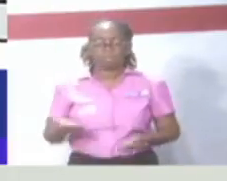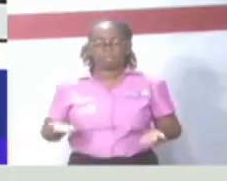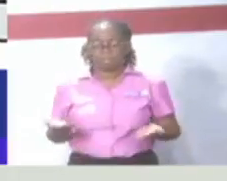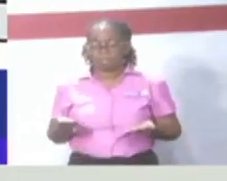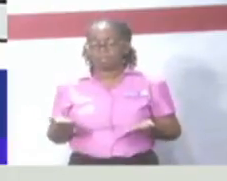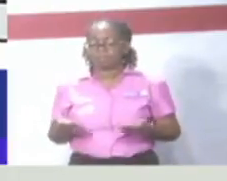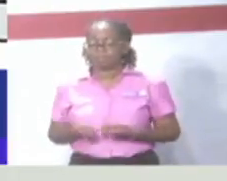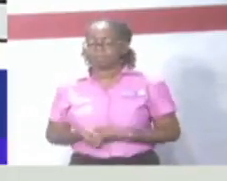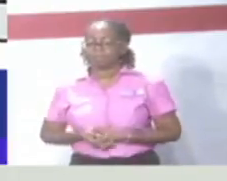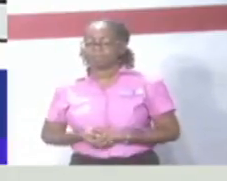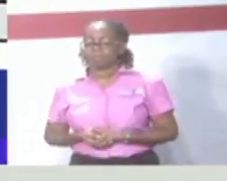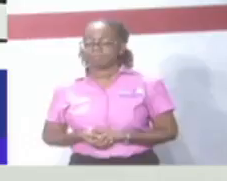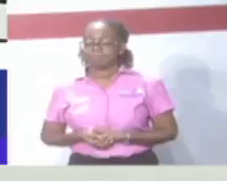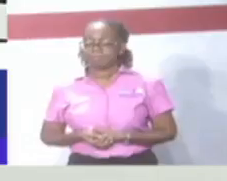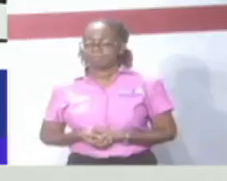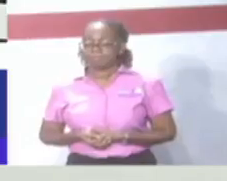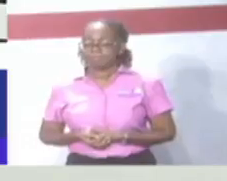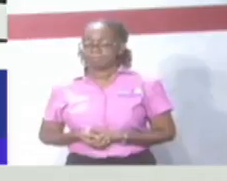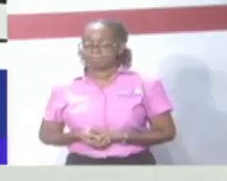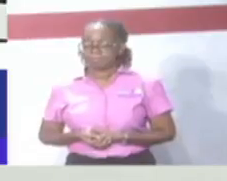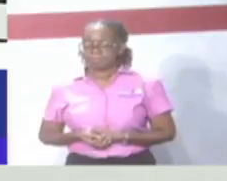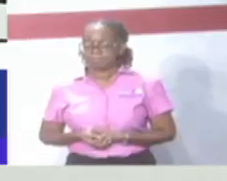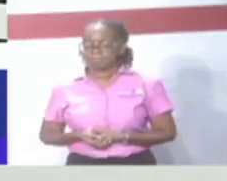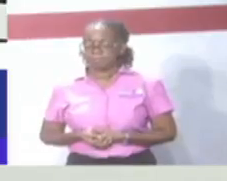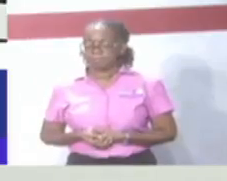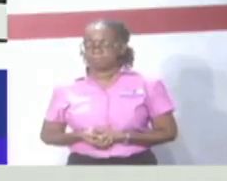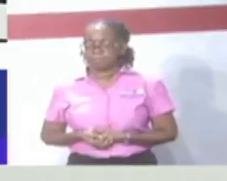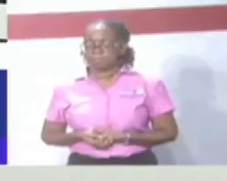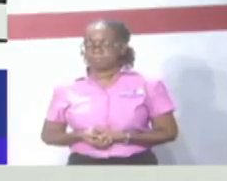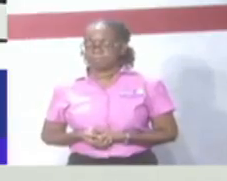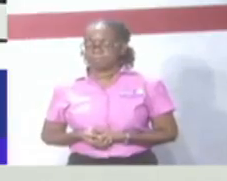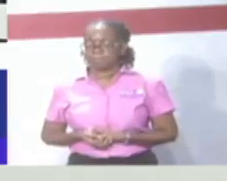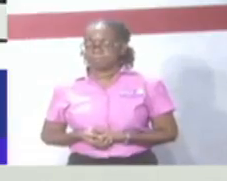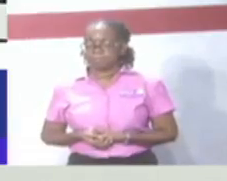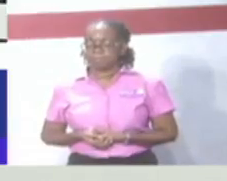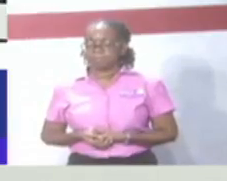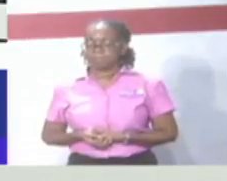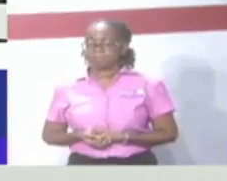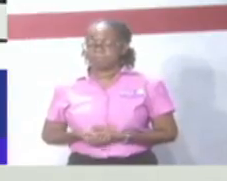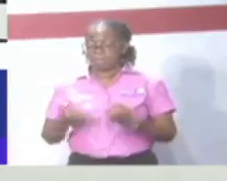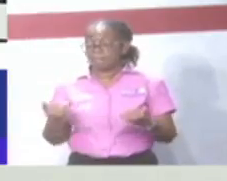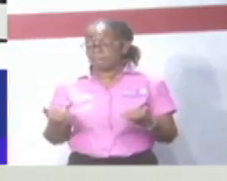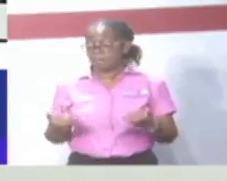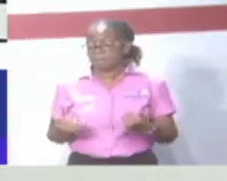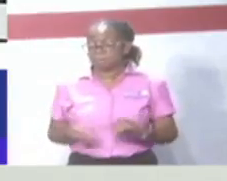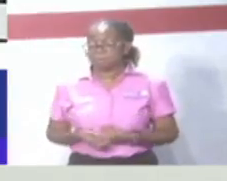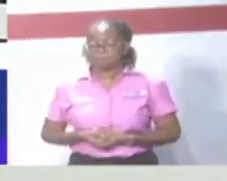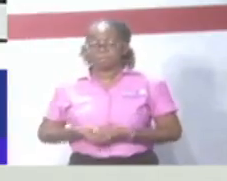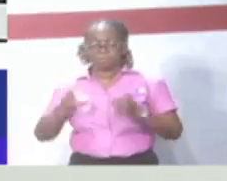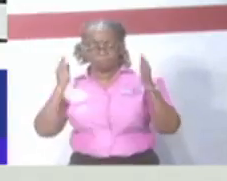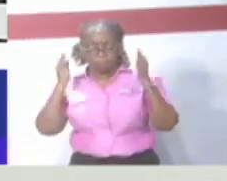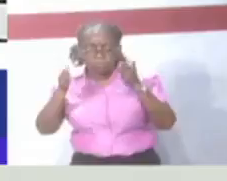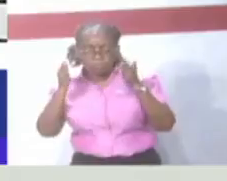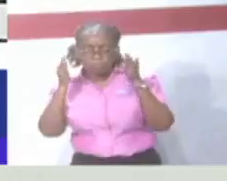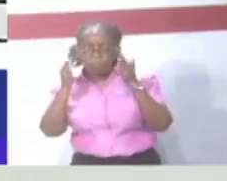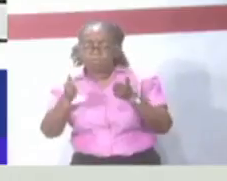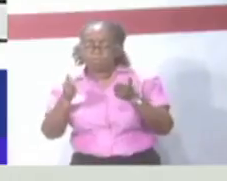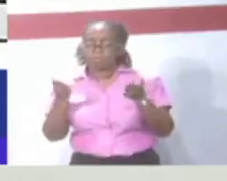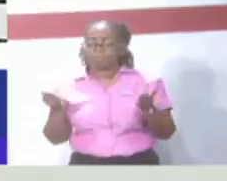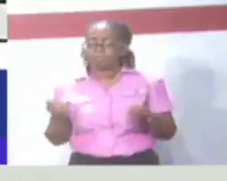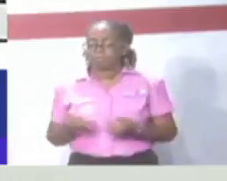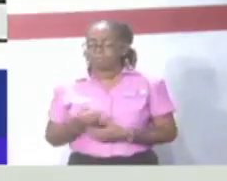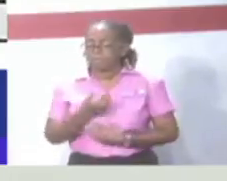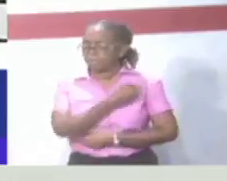in his presentation and his discussion. Now, the next part of the presentation refers to or is about our